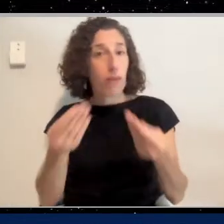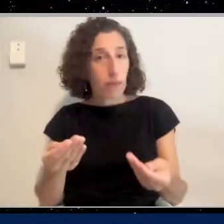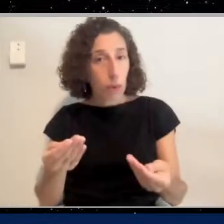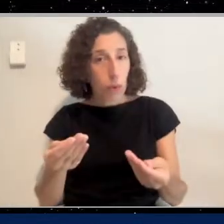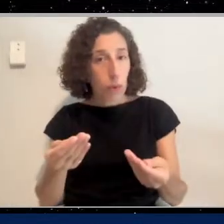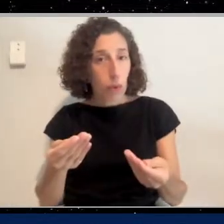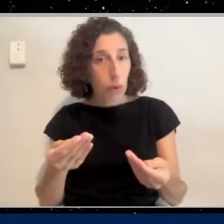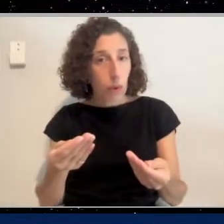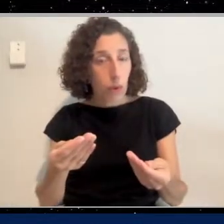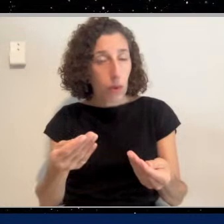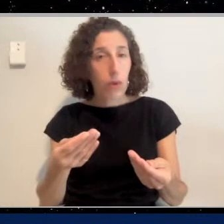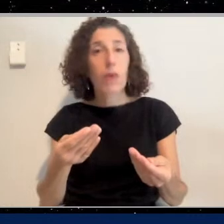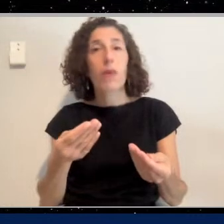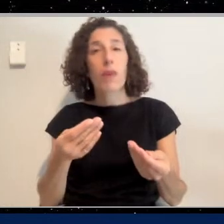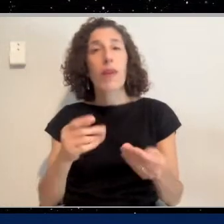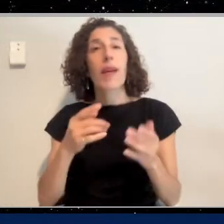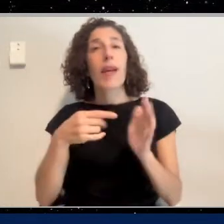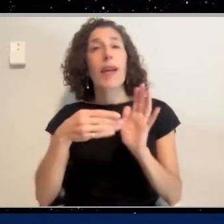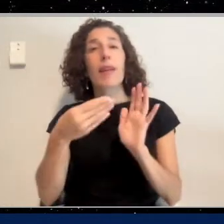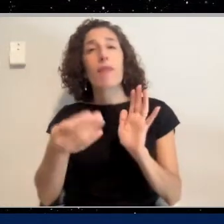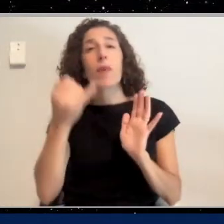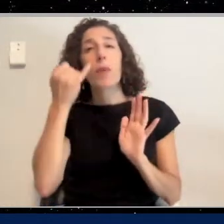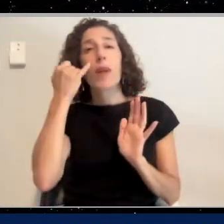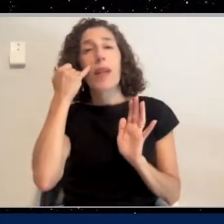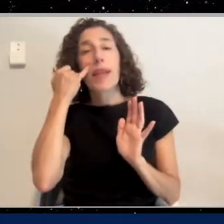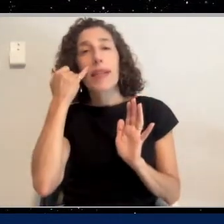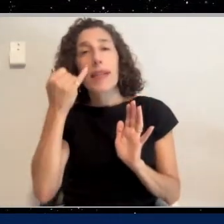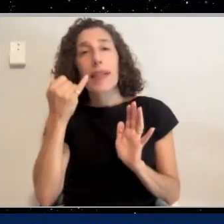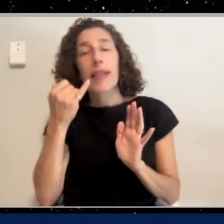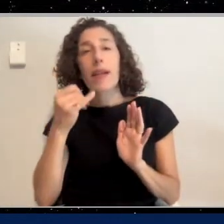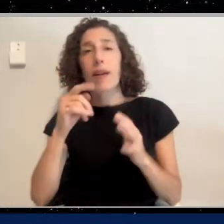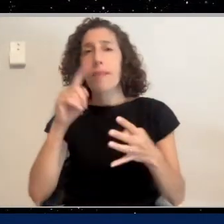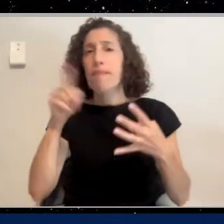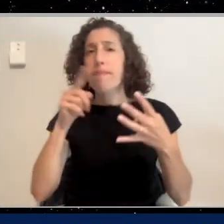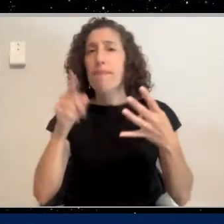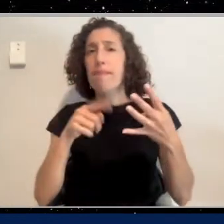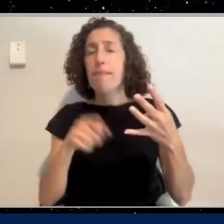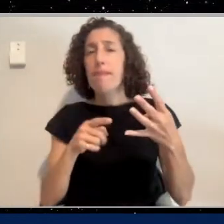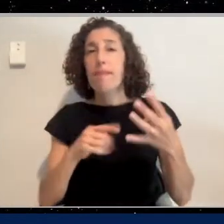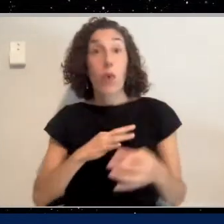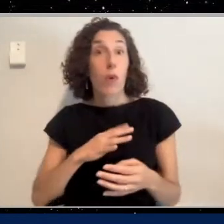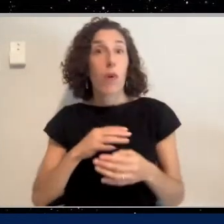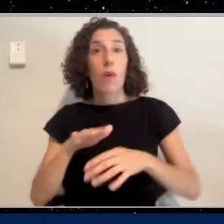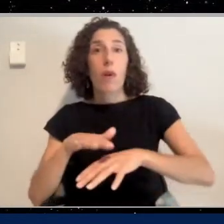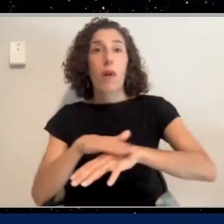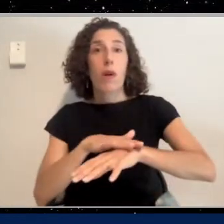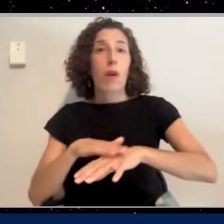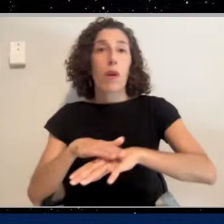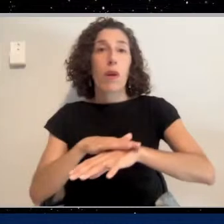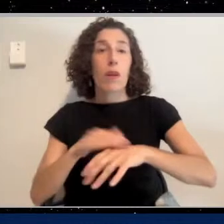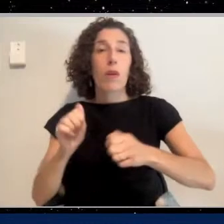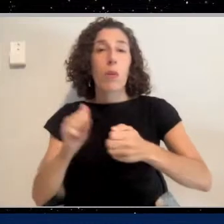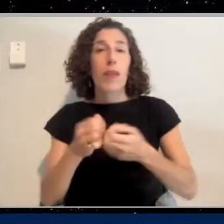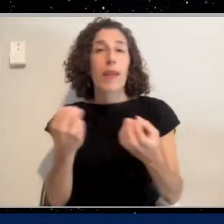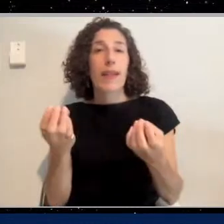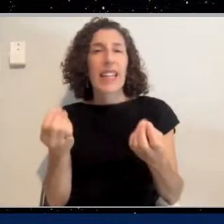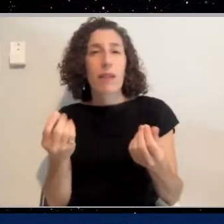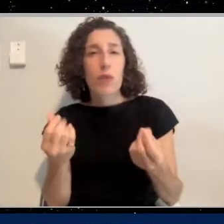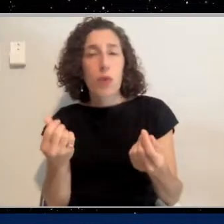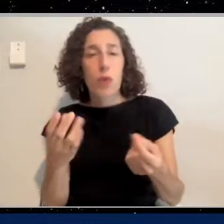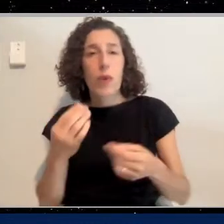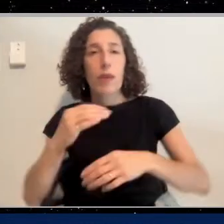touch and feel. They also provide texture, which I really like. Right. So you can really get that texture of,